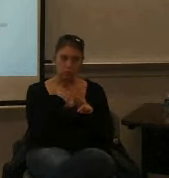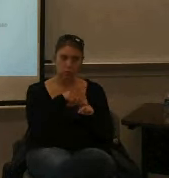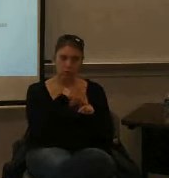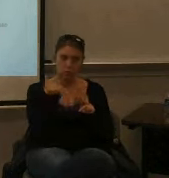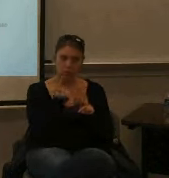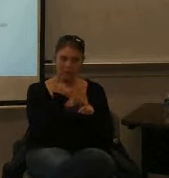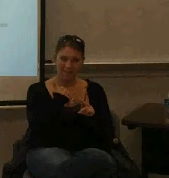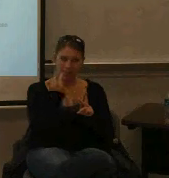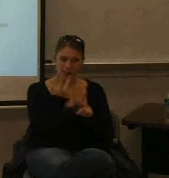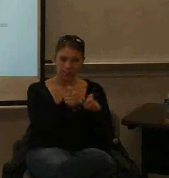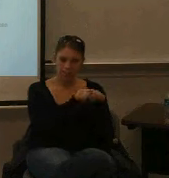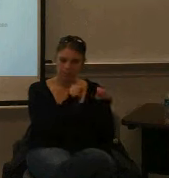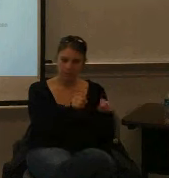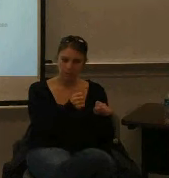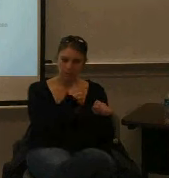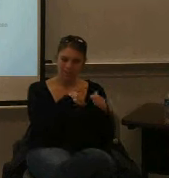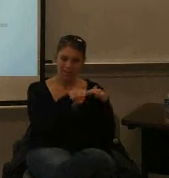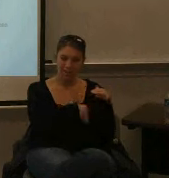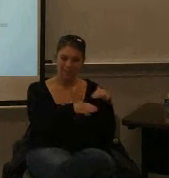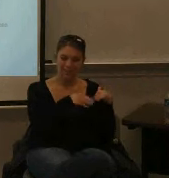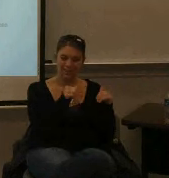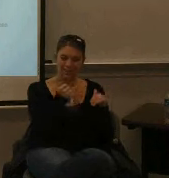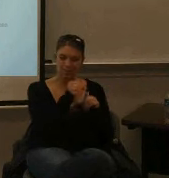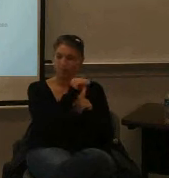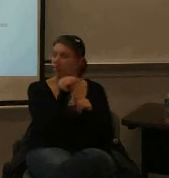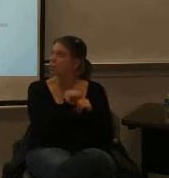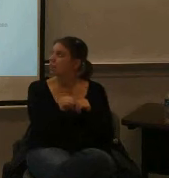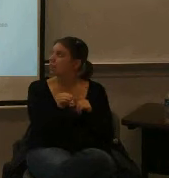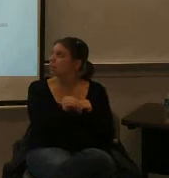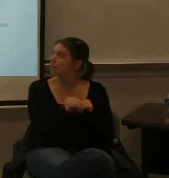don't have these three systems that have less than 10%